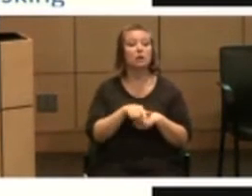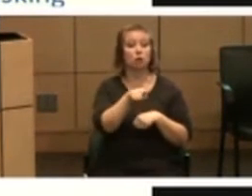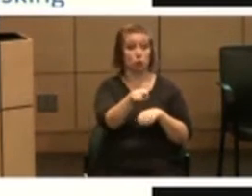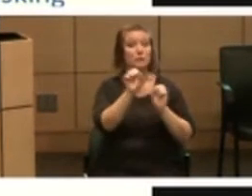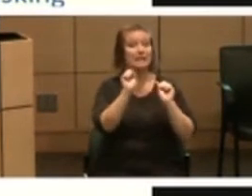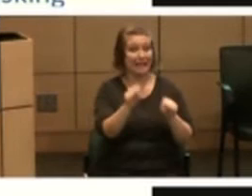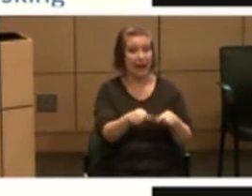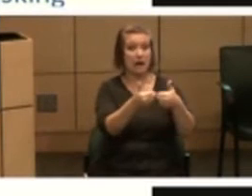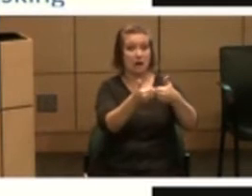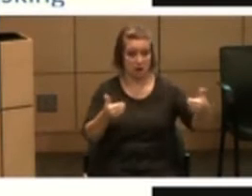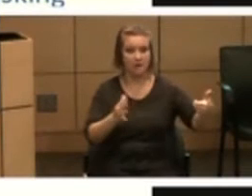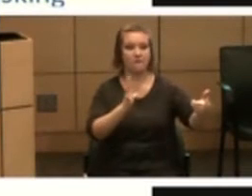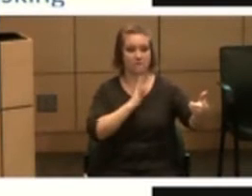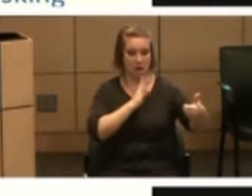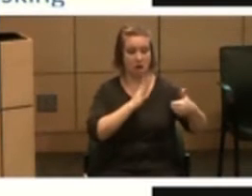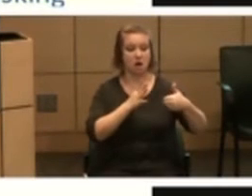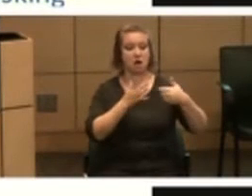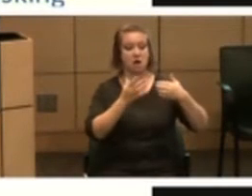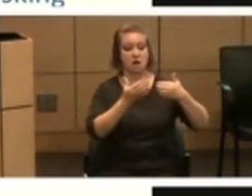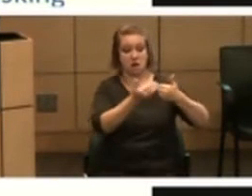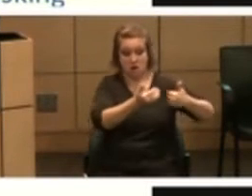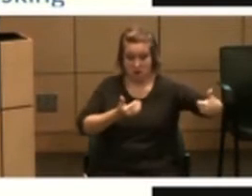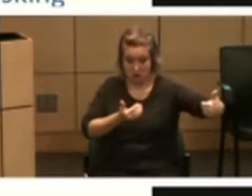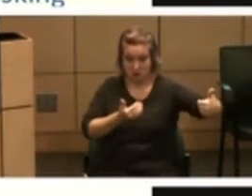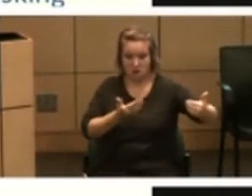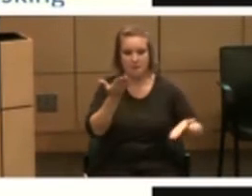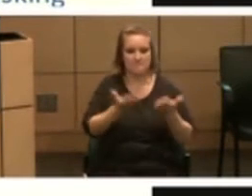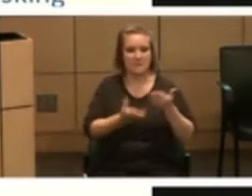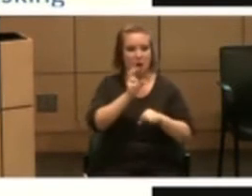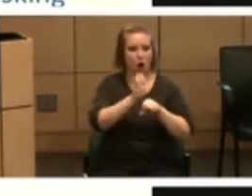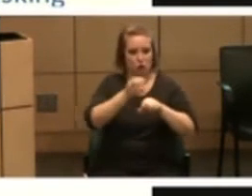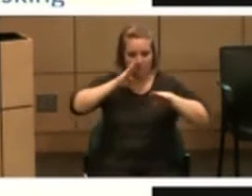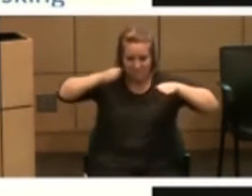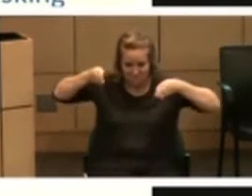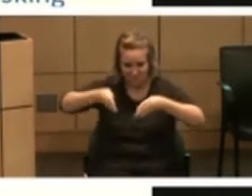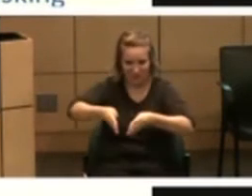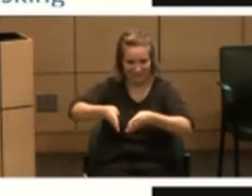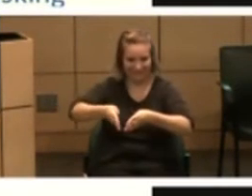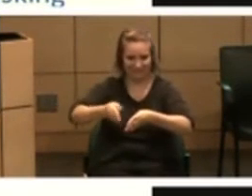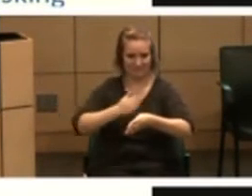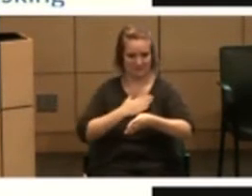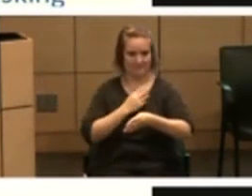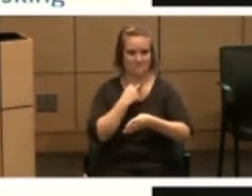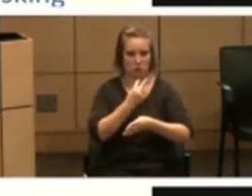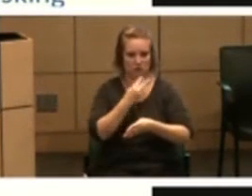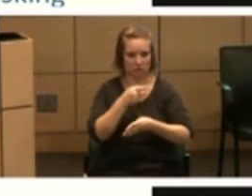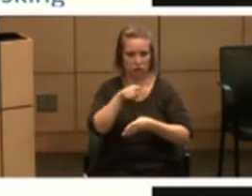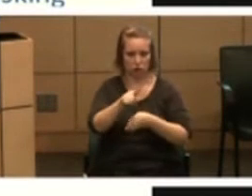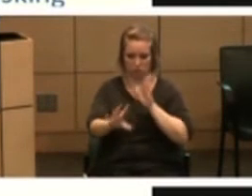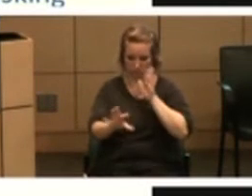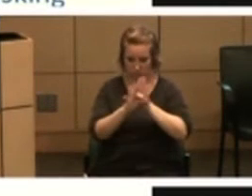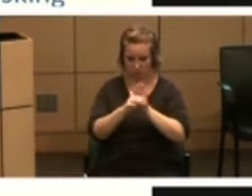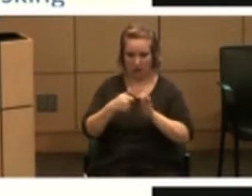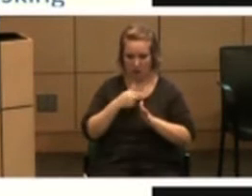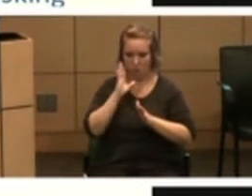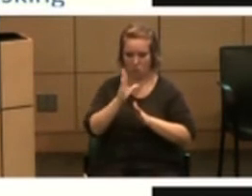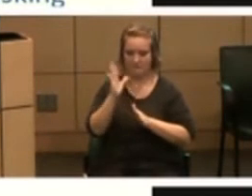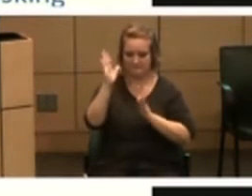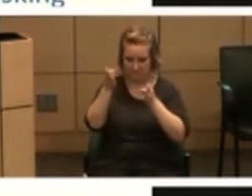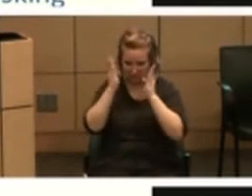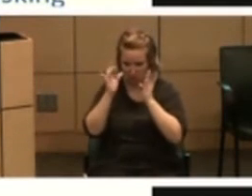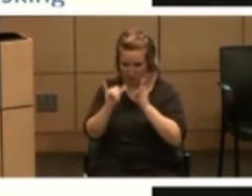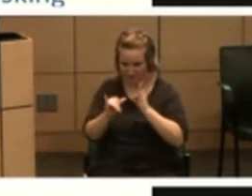or separate, it may be really hard to stay focused on my voice. It may be hard to selectively attend because the other speech is just